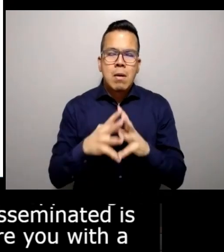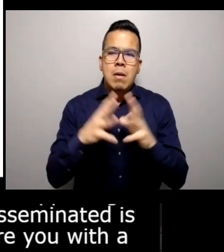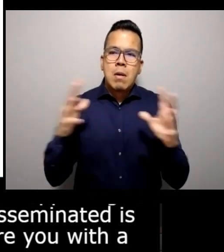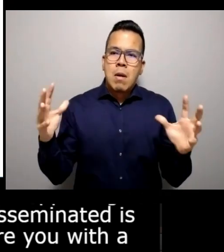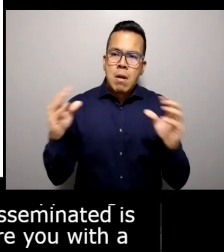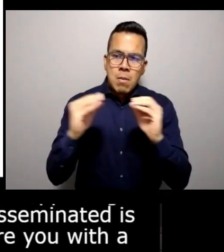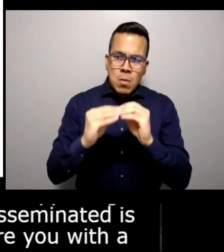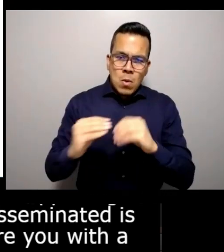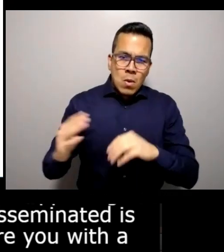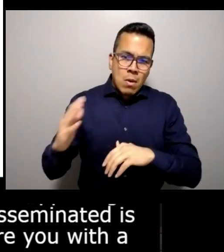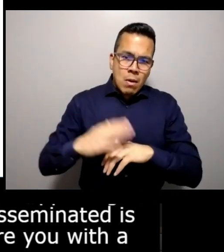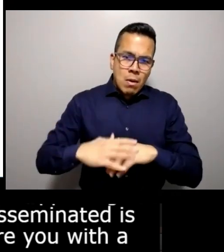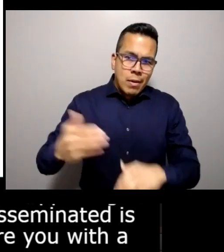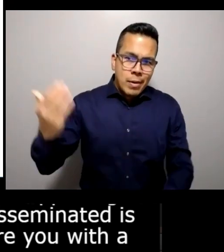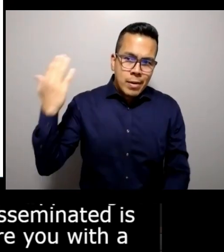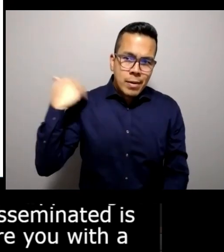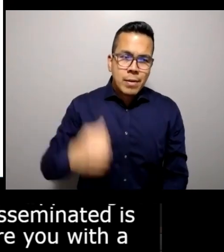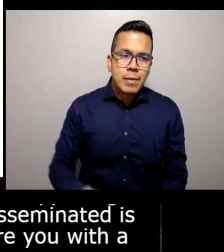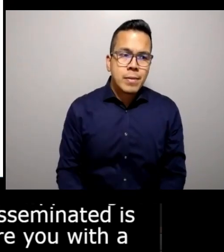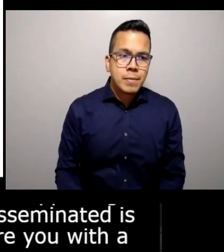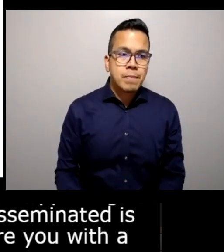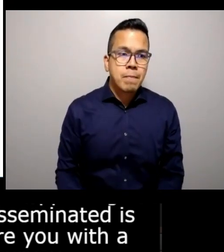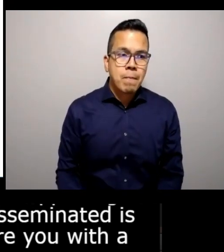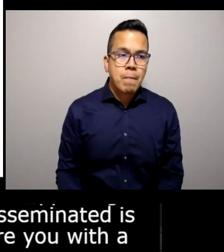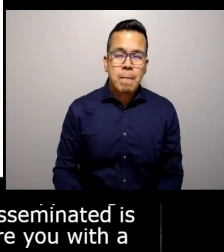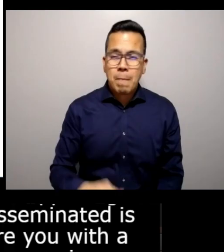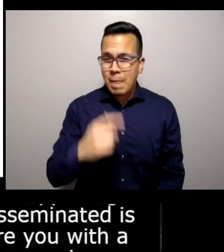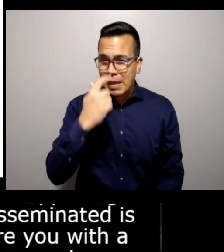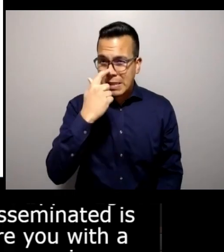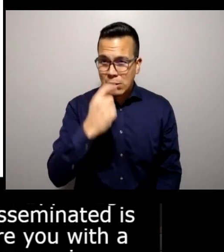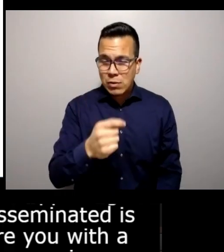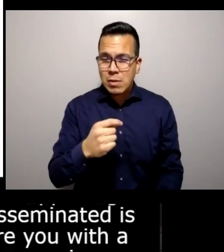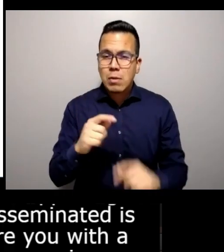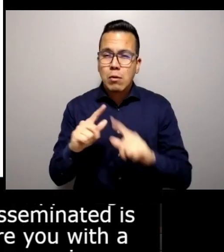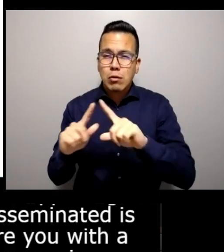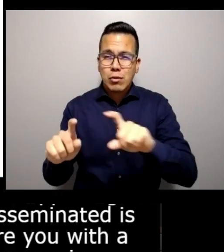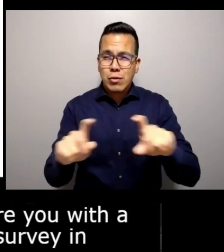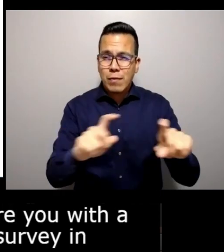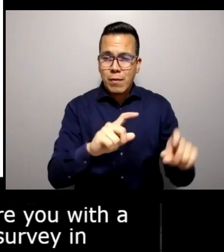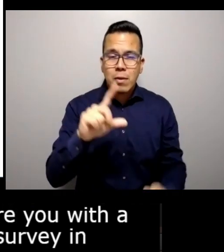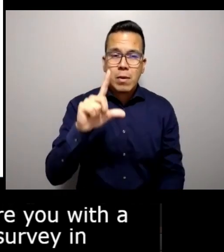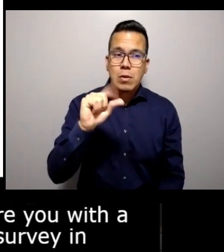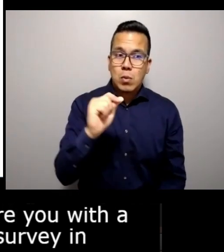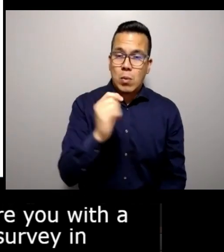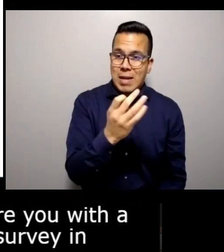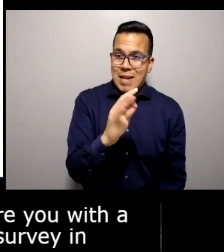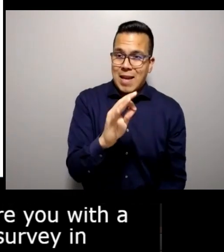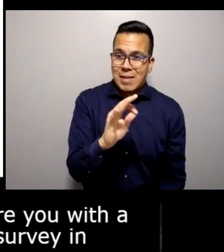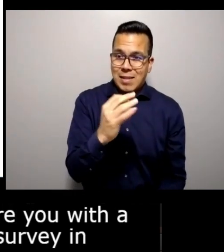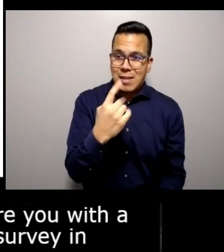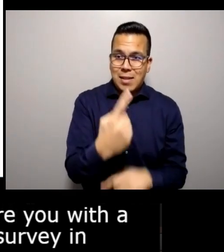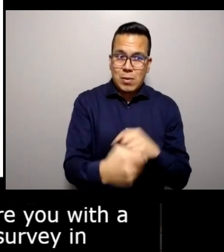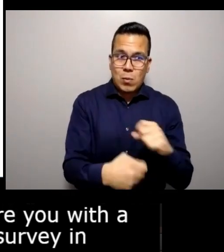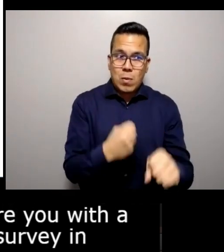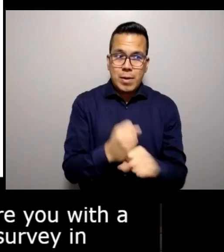In a survey in 2019, there were 350 million tweets a minute.